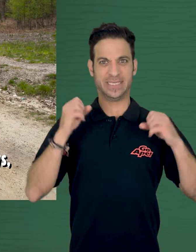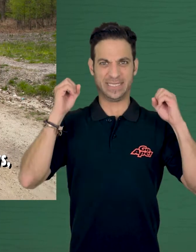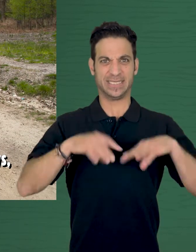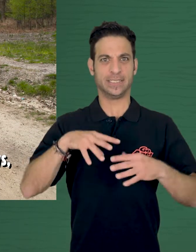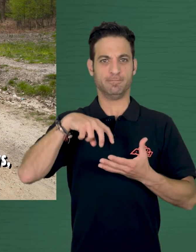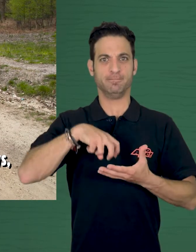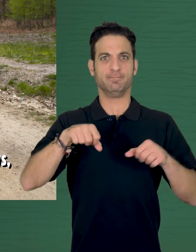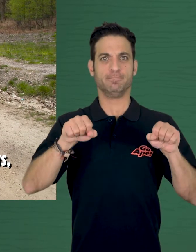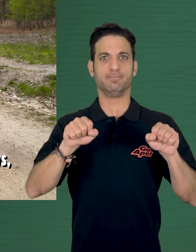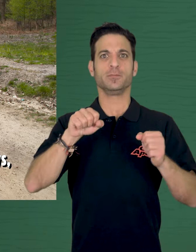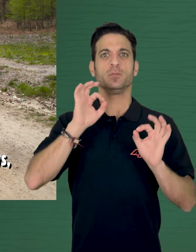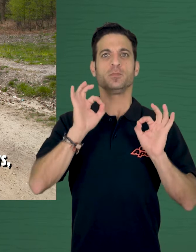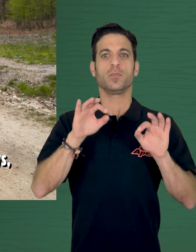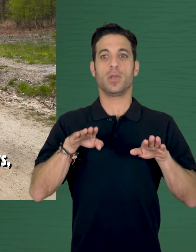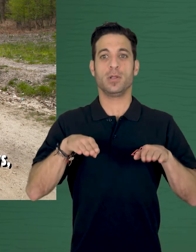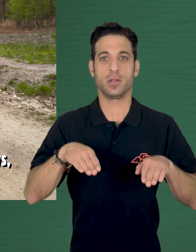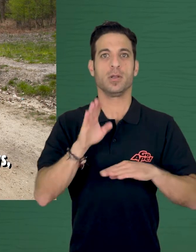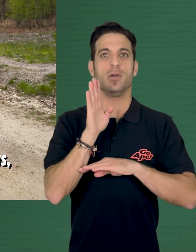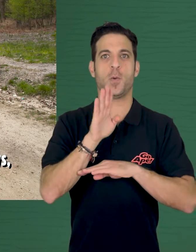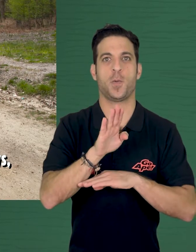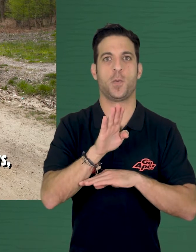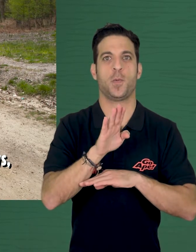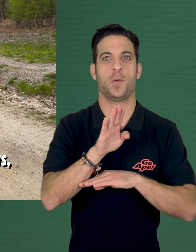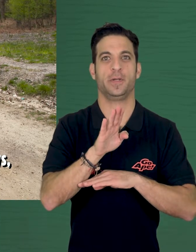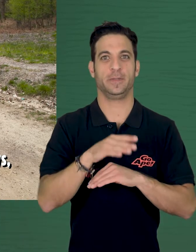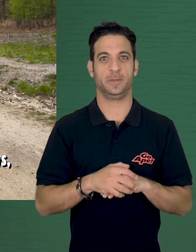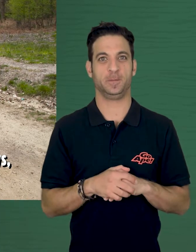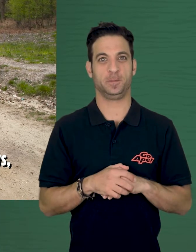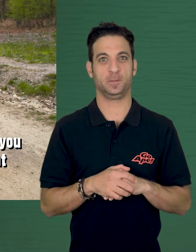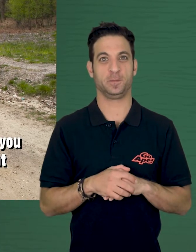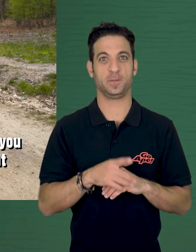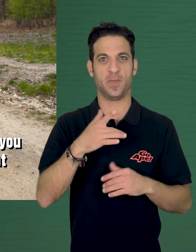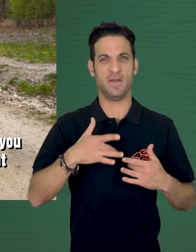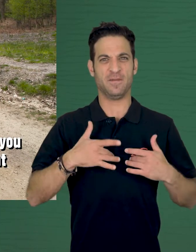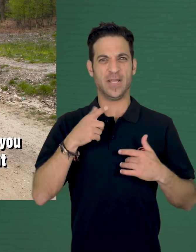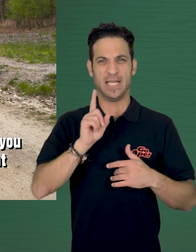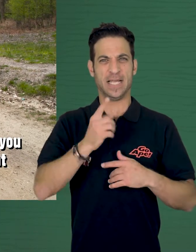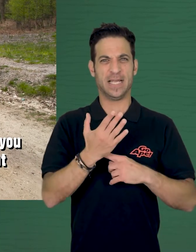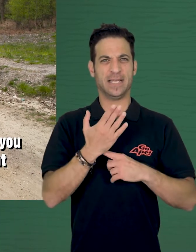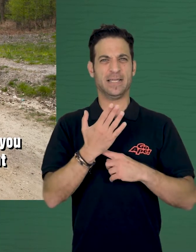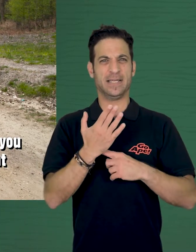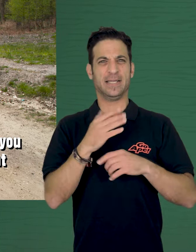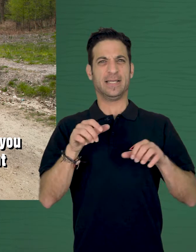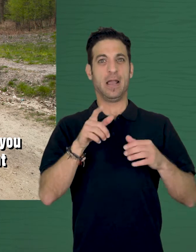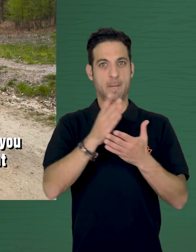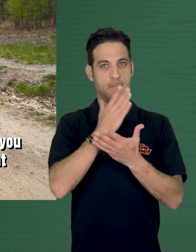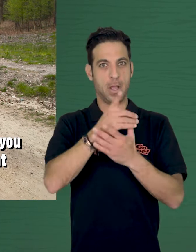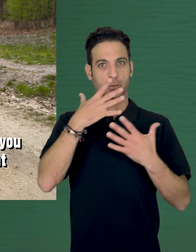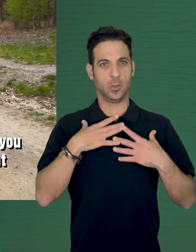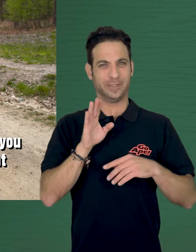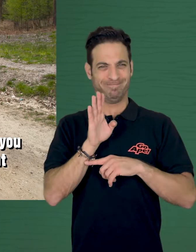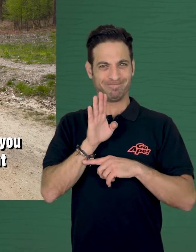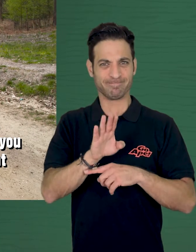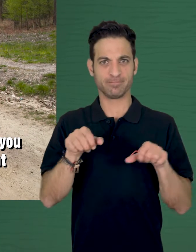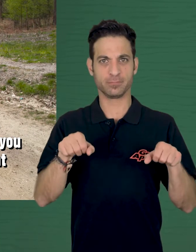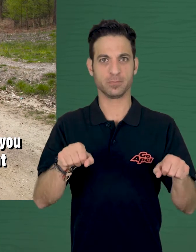the weight into the front of the segways, down into your toes. Lean right forward. If you feel like the segway's pushing backwards into you, just make